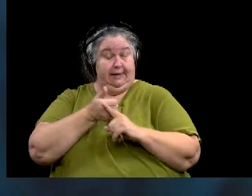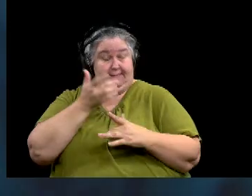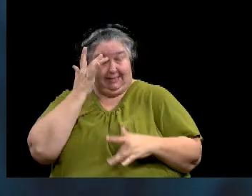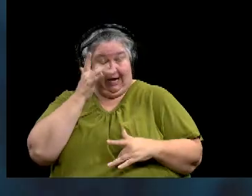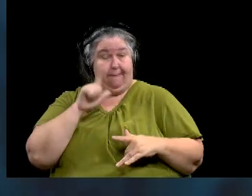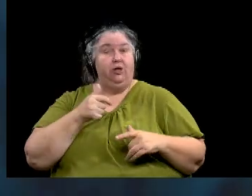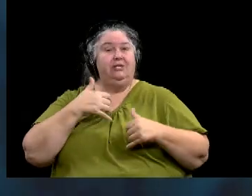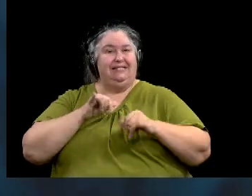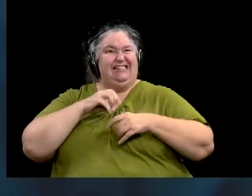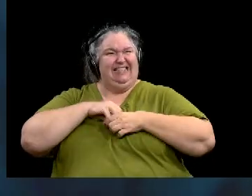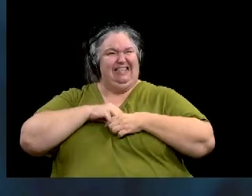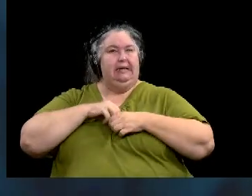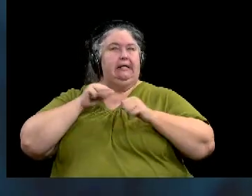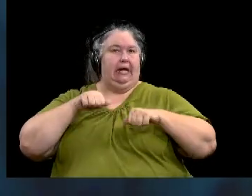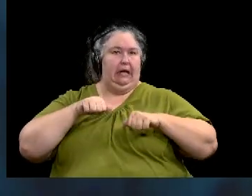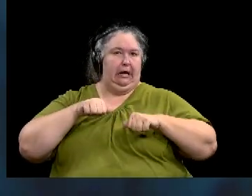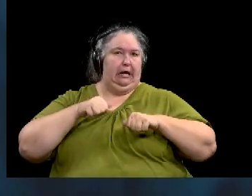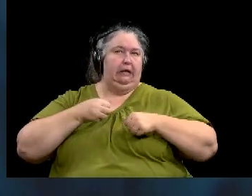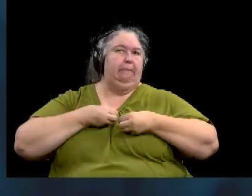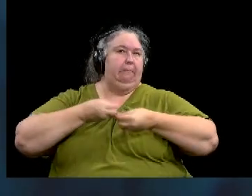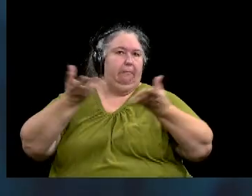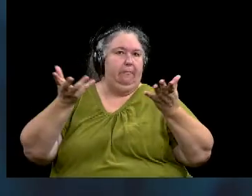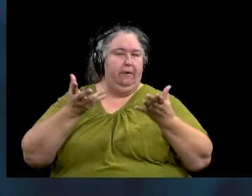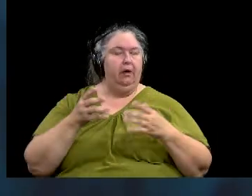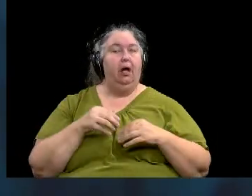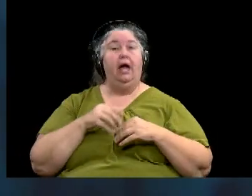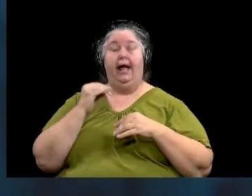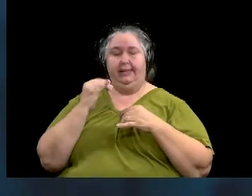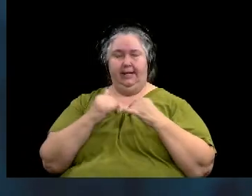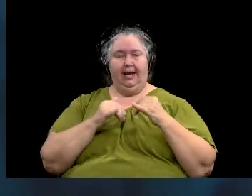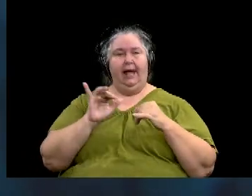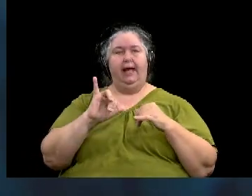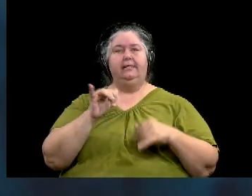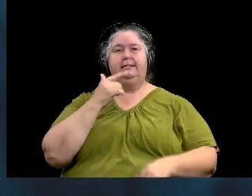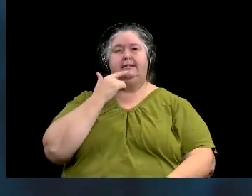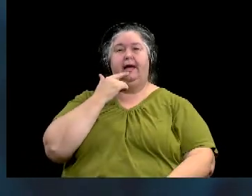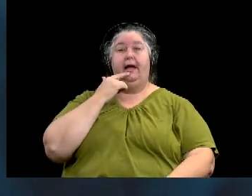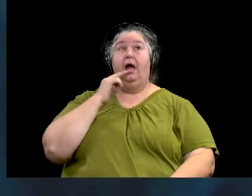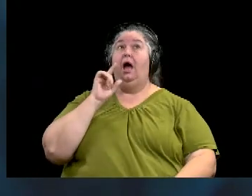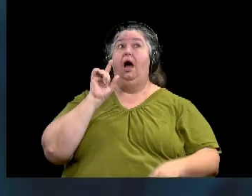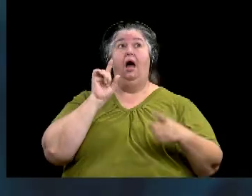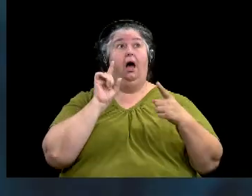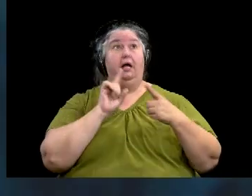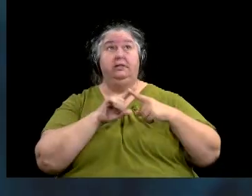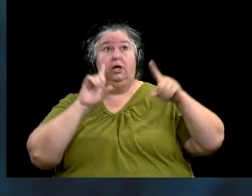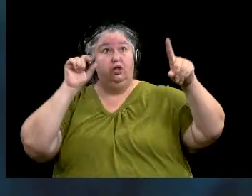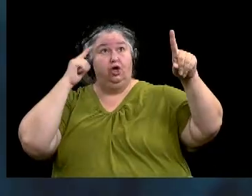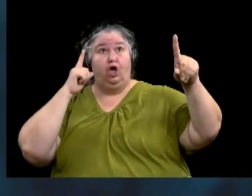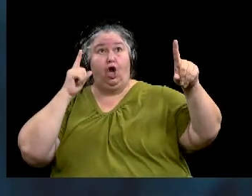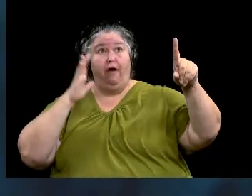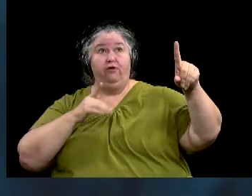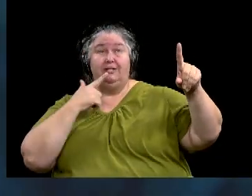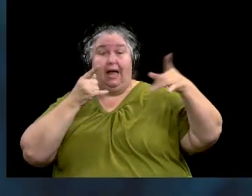And then lastly, I would also say that until the governor tells us to remove the masks, we have to wear the masks.